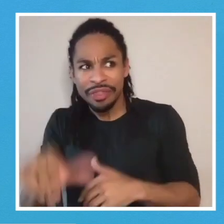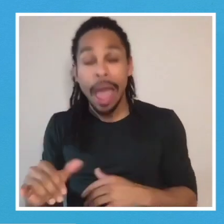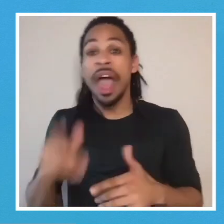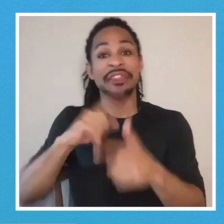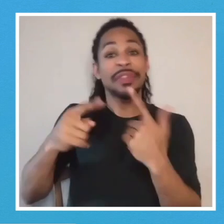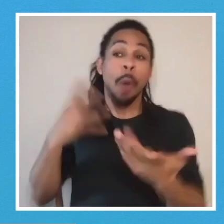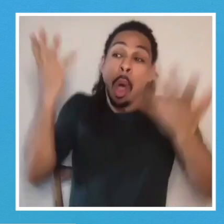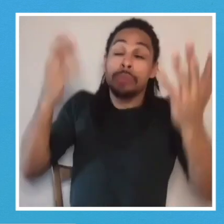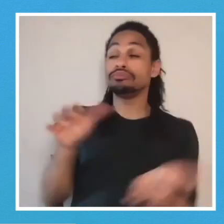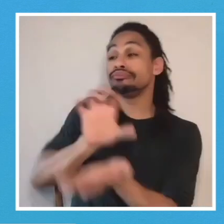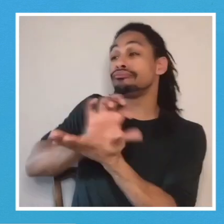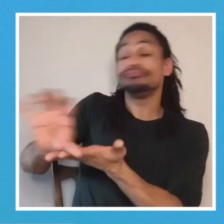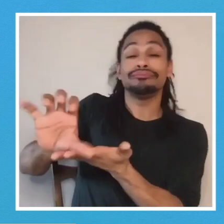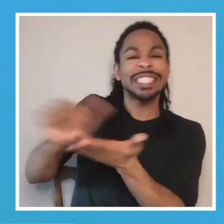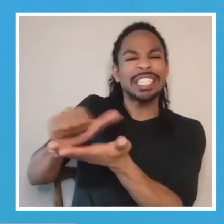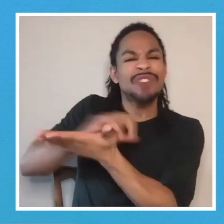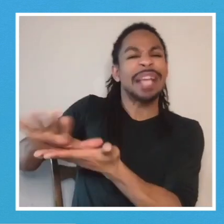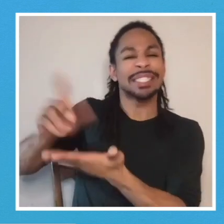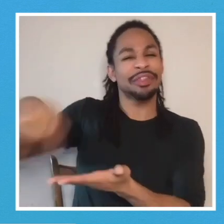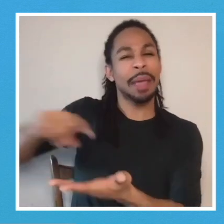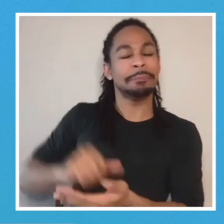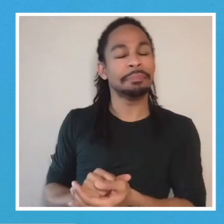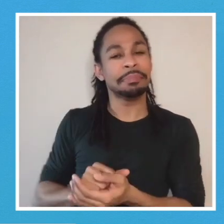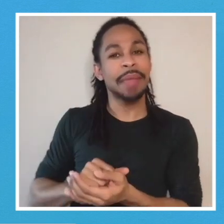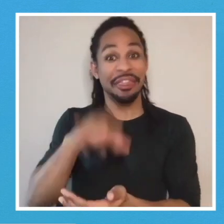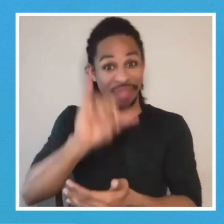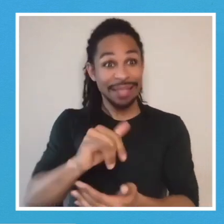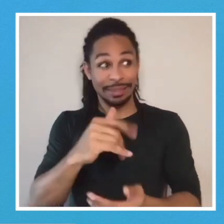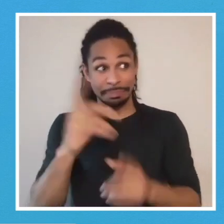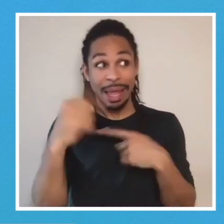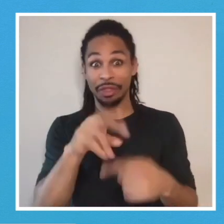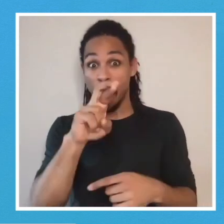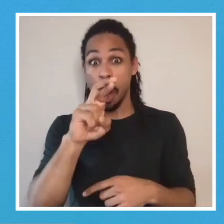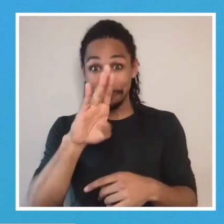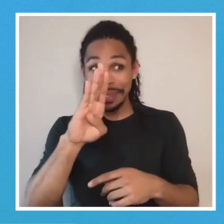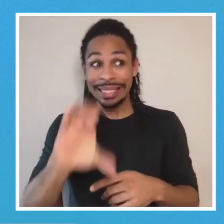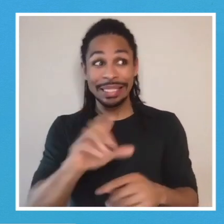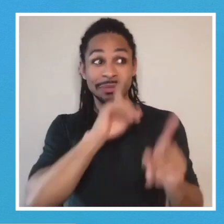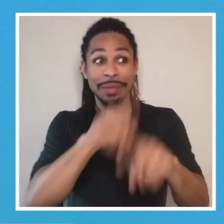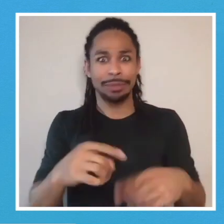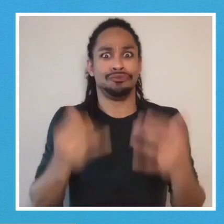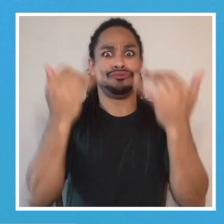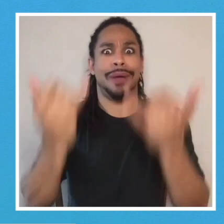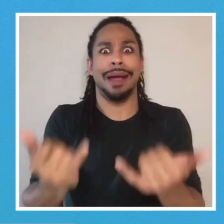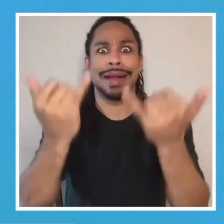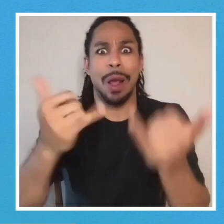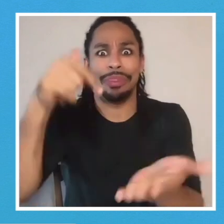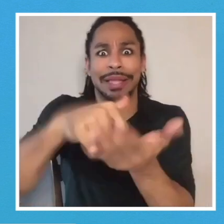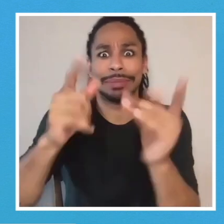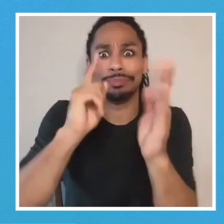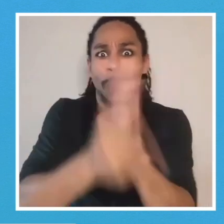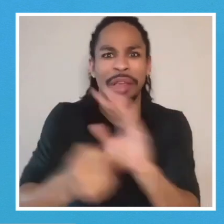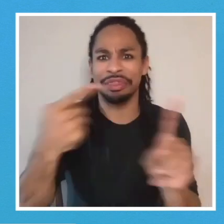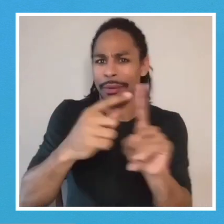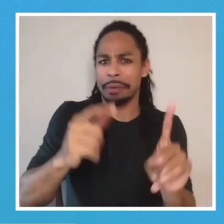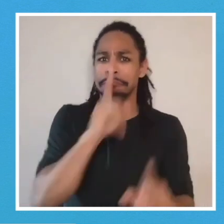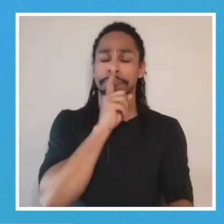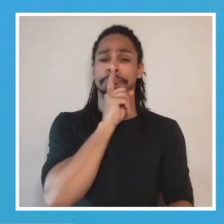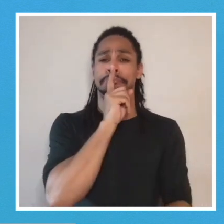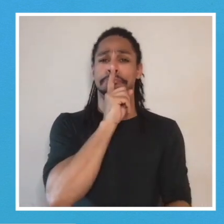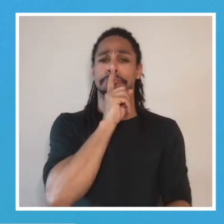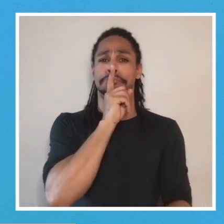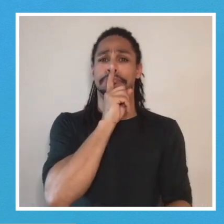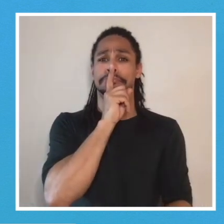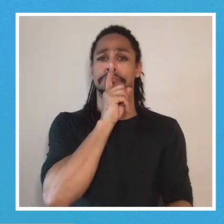that's kind of what the response from RBC has been. Even right now, they're not responding. They threw out